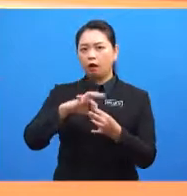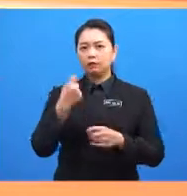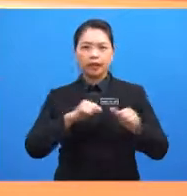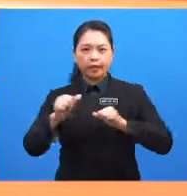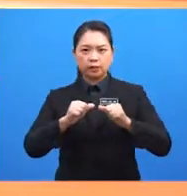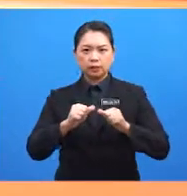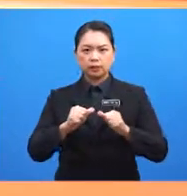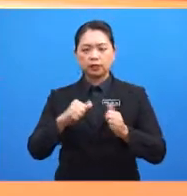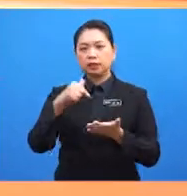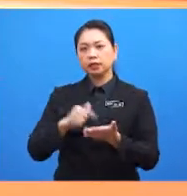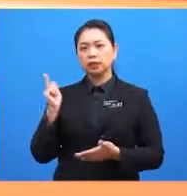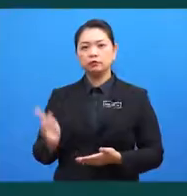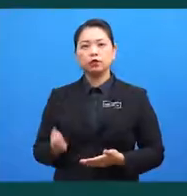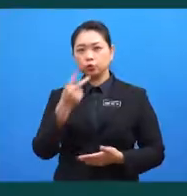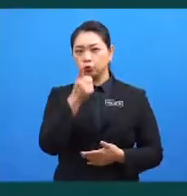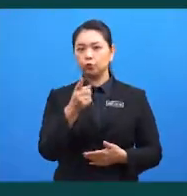here that you like?